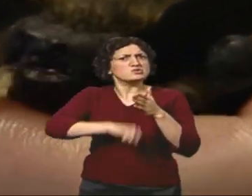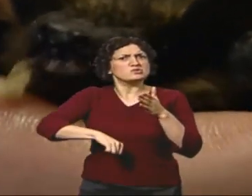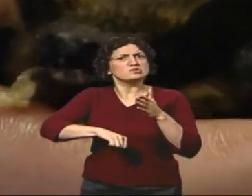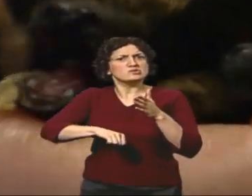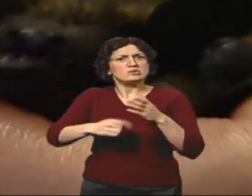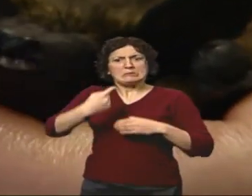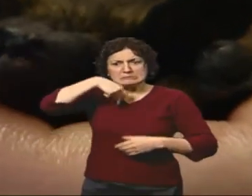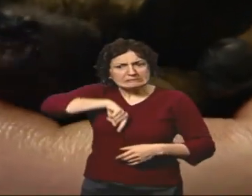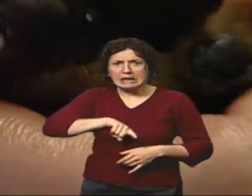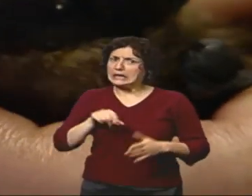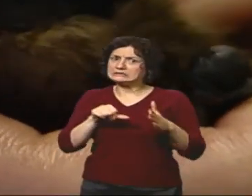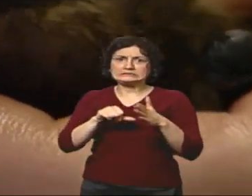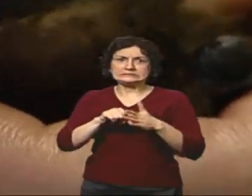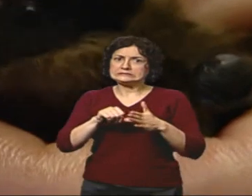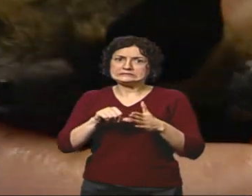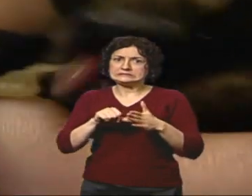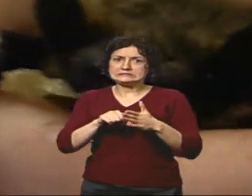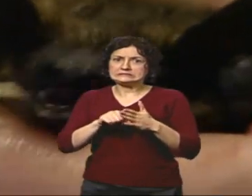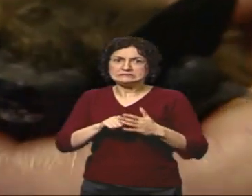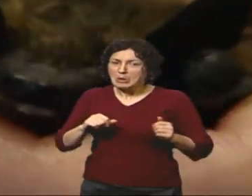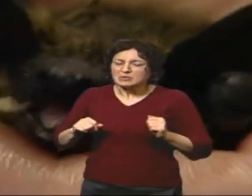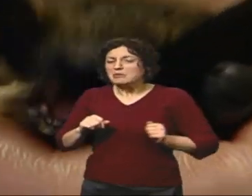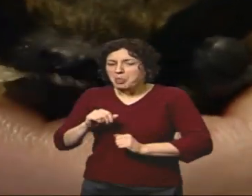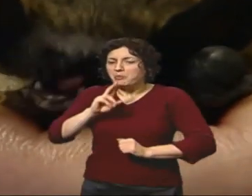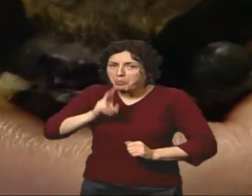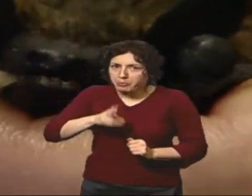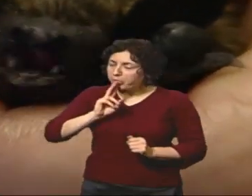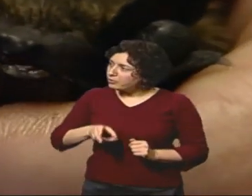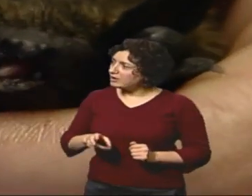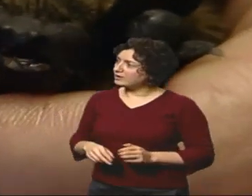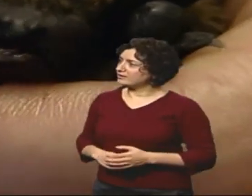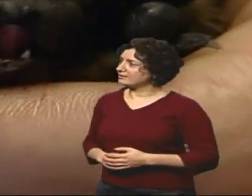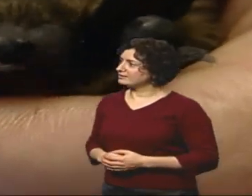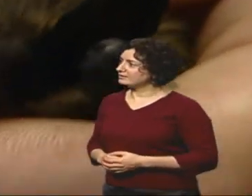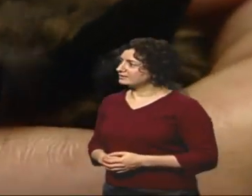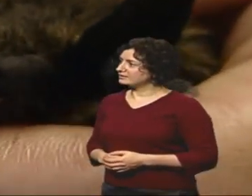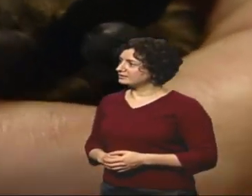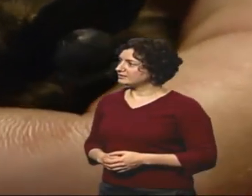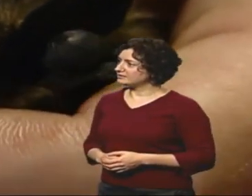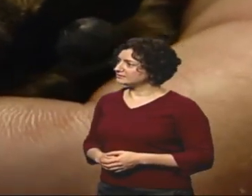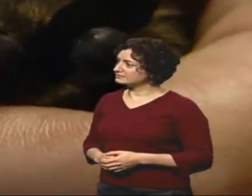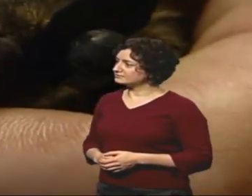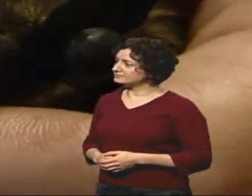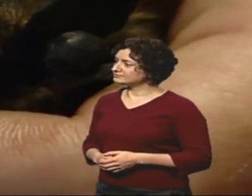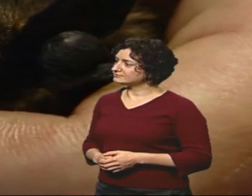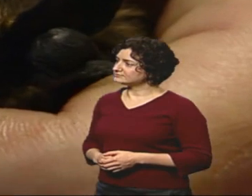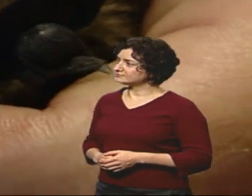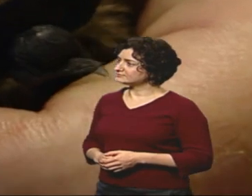The skin of the maggots is quite tough, and really for a bat this size, trying to swallow that down is quite hard going.